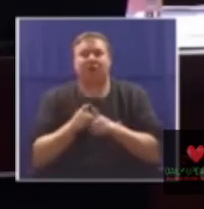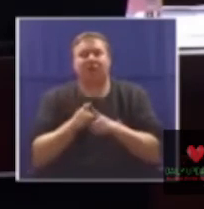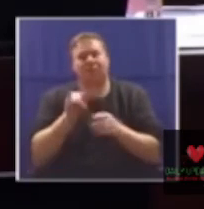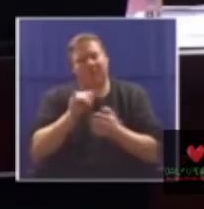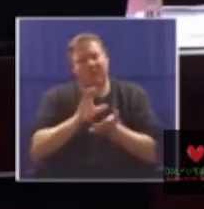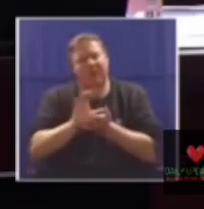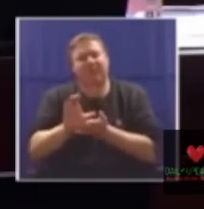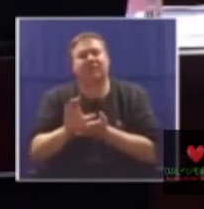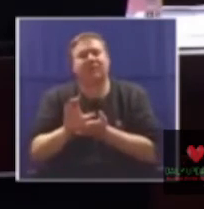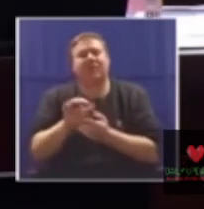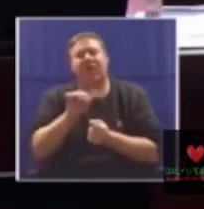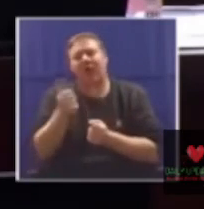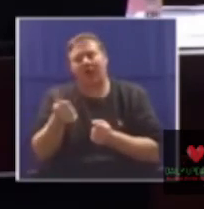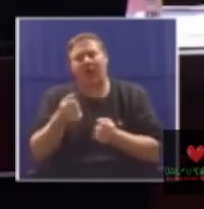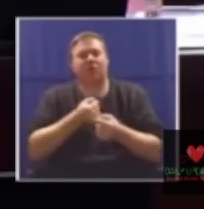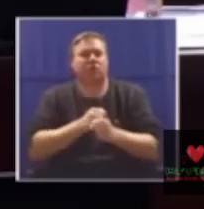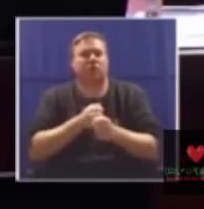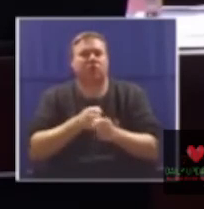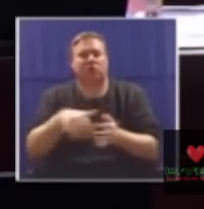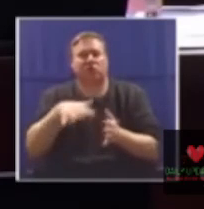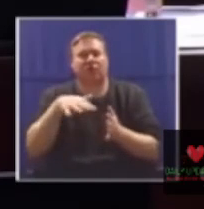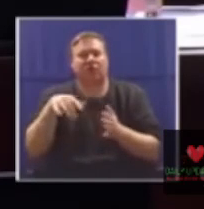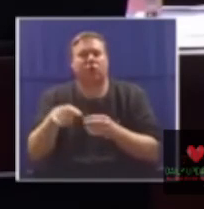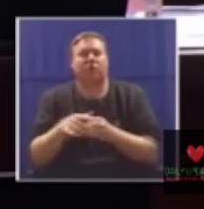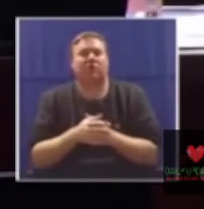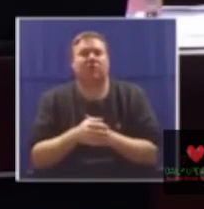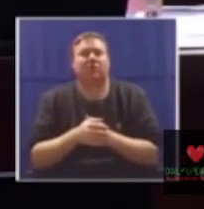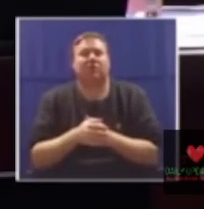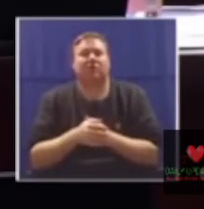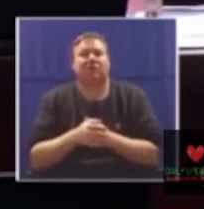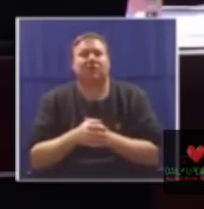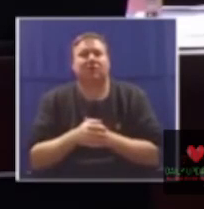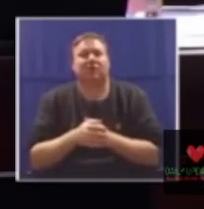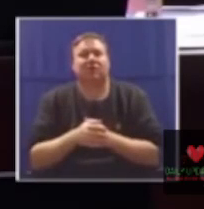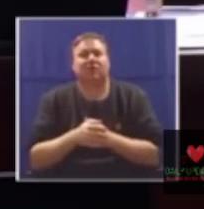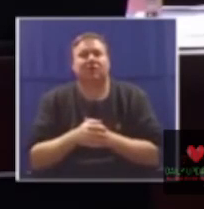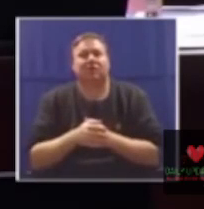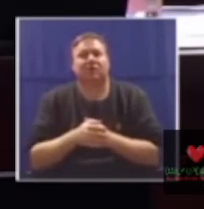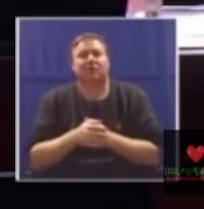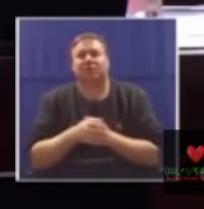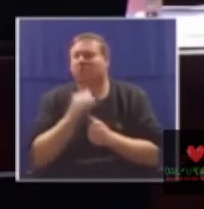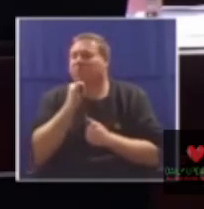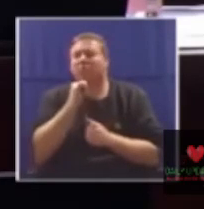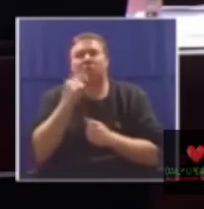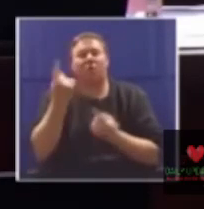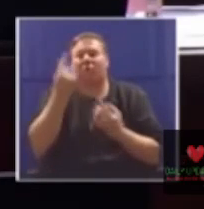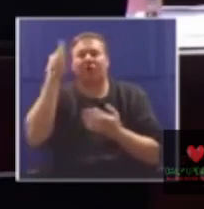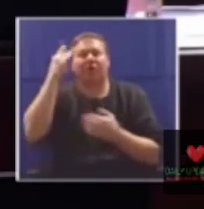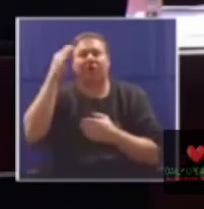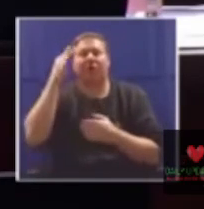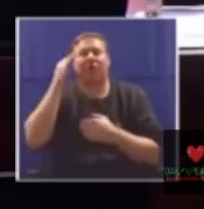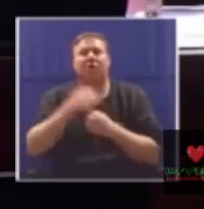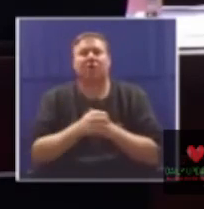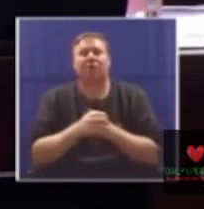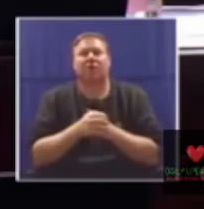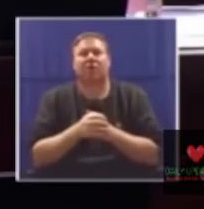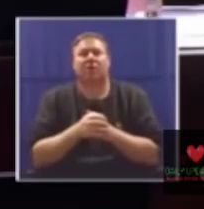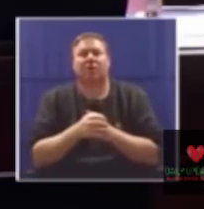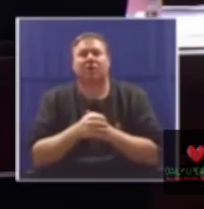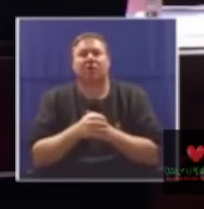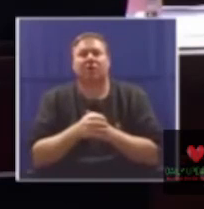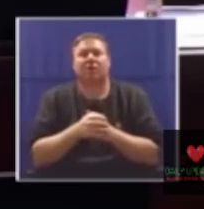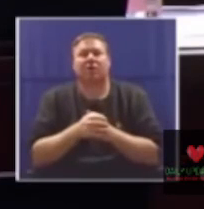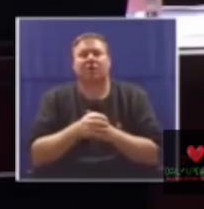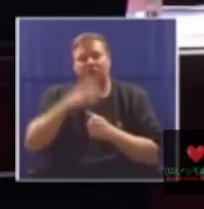other strategic sectors of what should happen. And without just theorizing, we met with Rosatom from